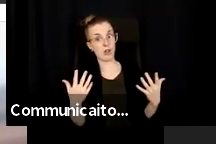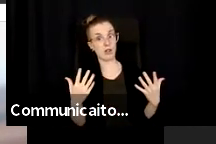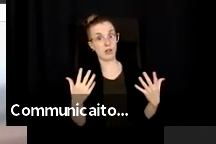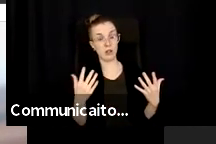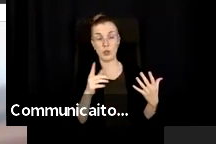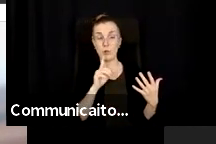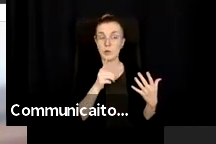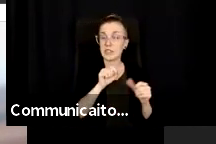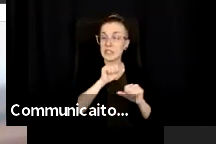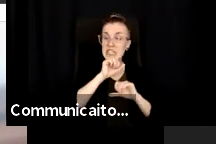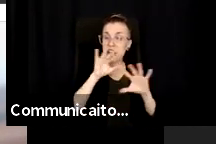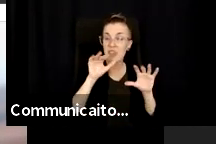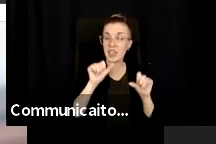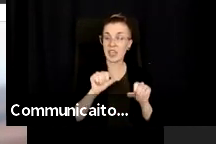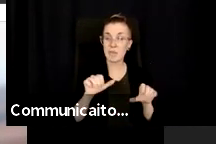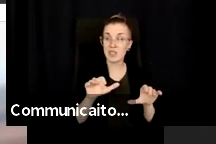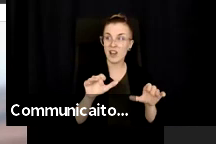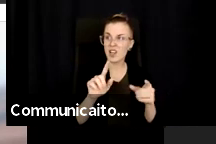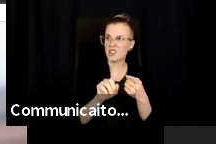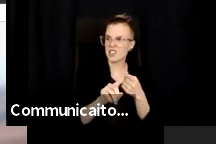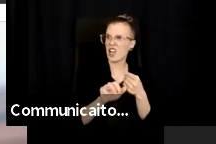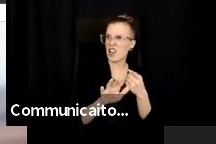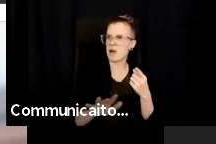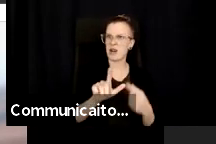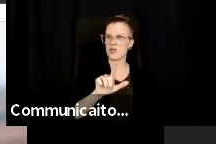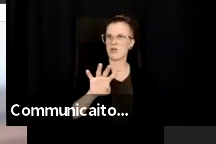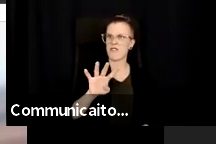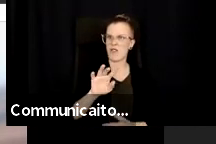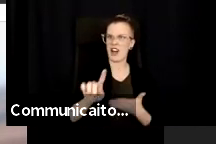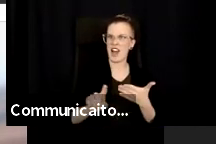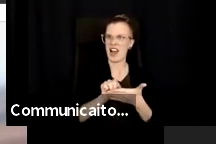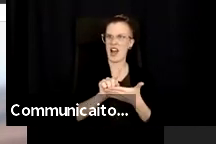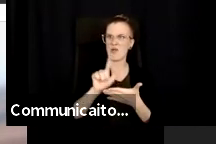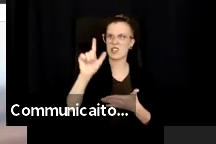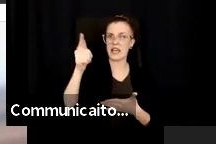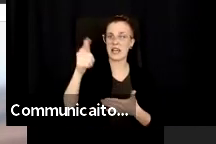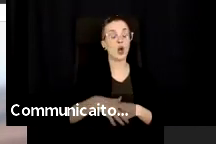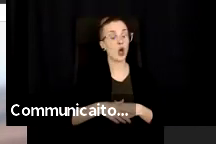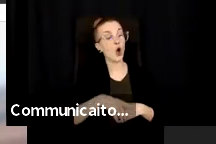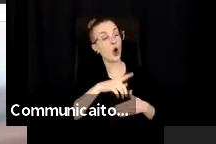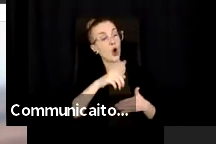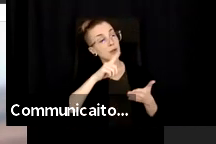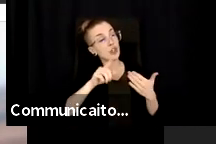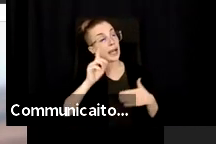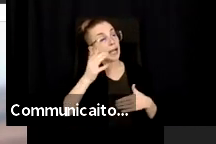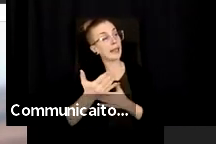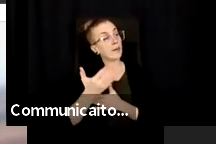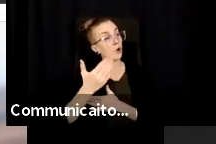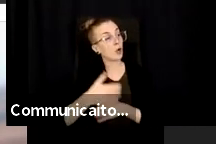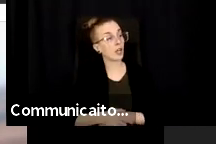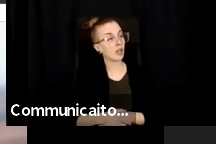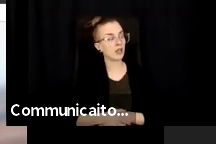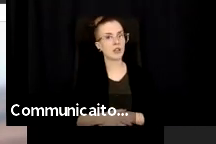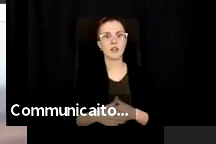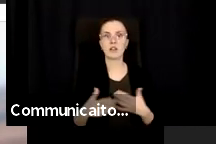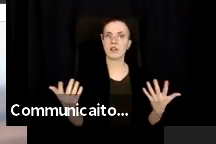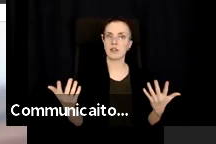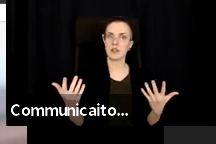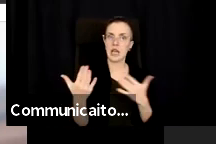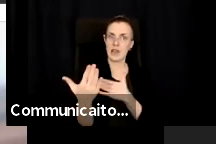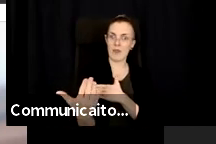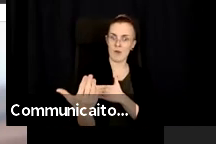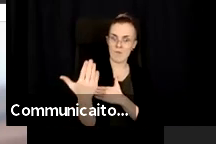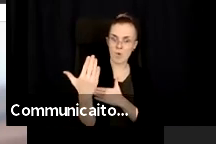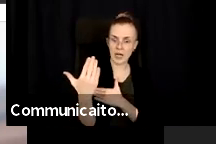done until about 24 hours later. Check in the morning. The morning, it